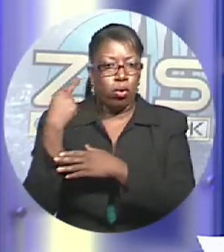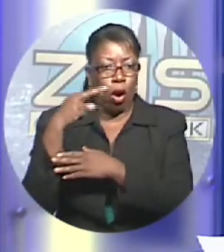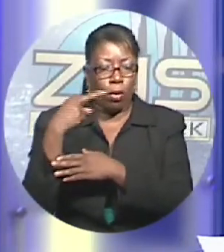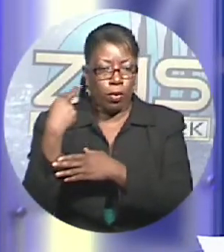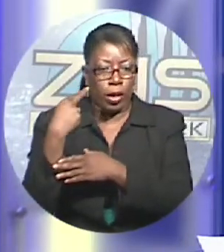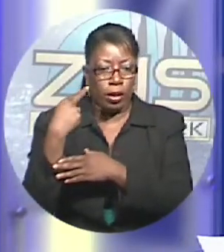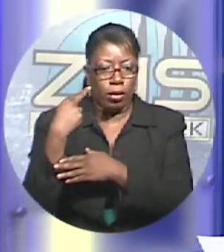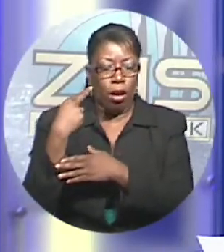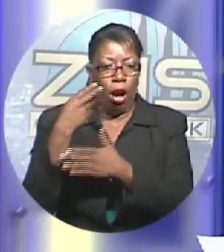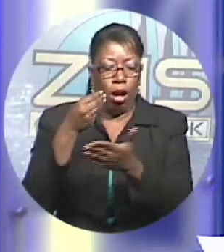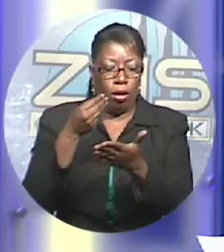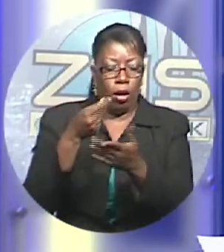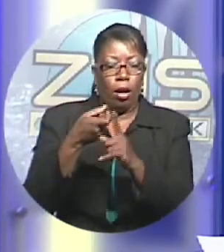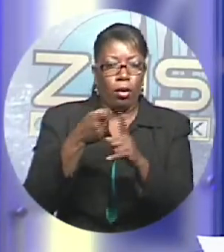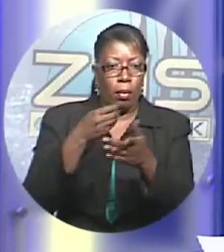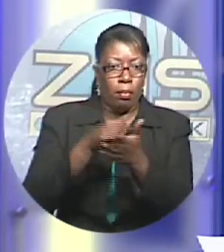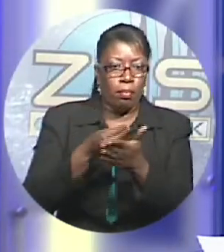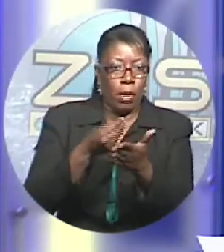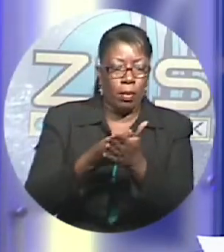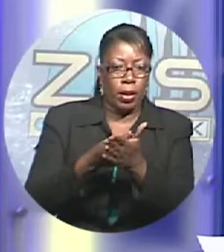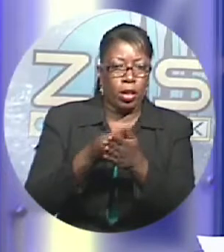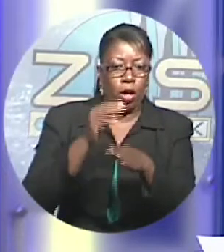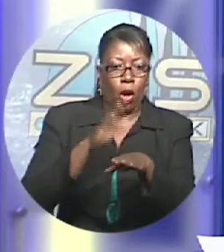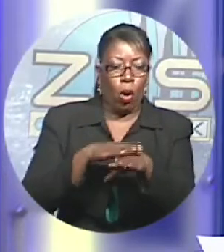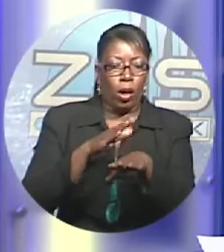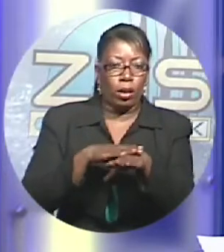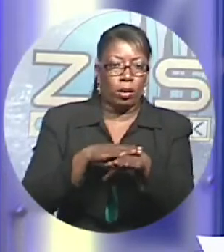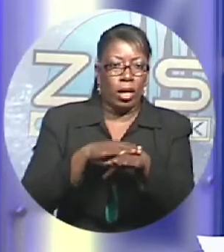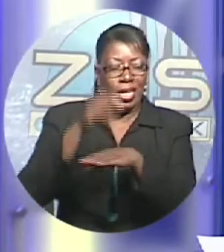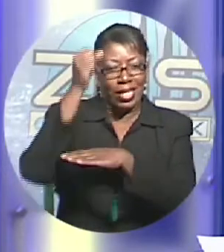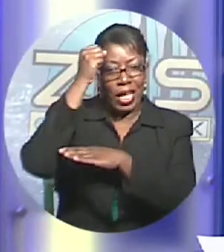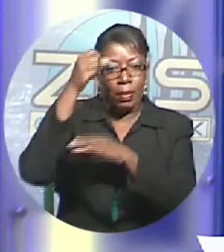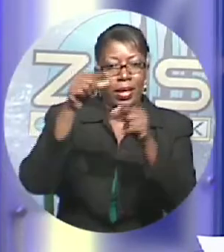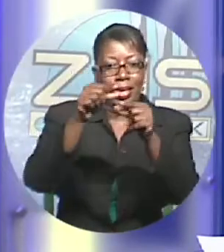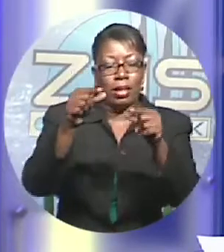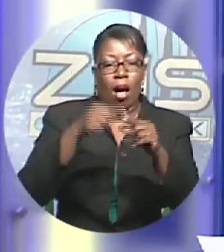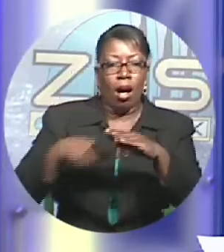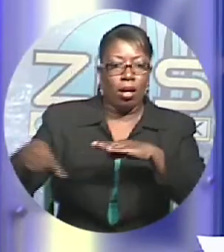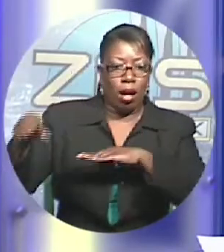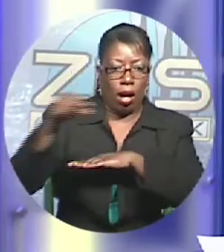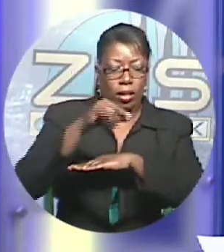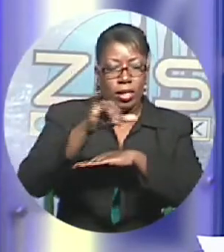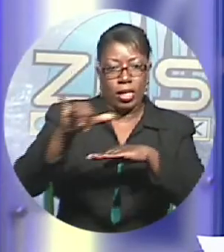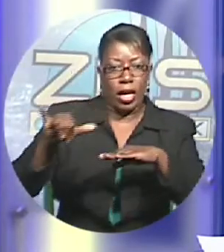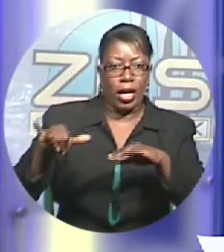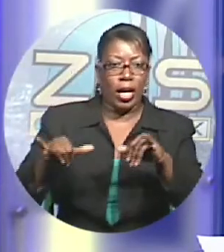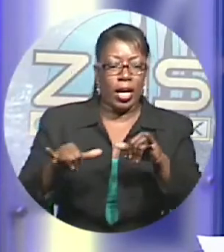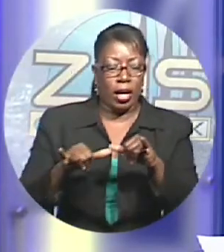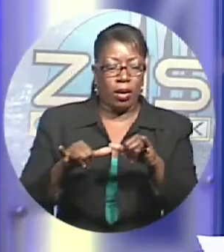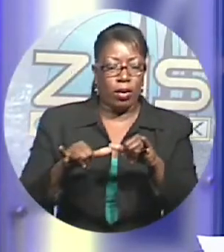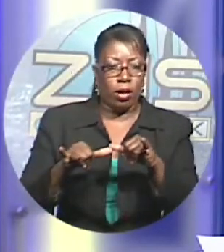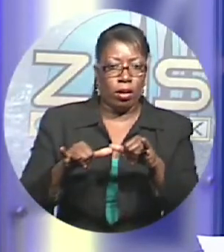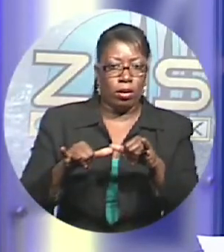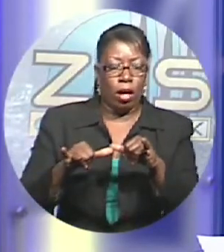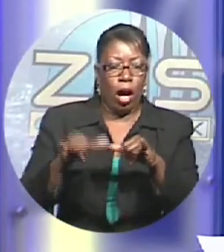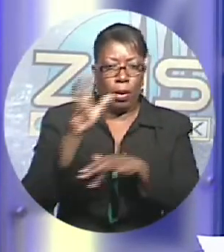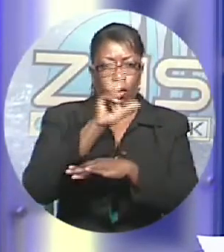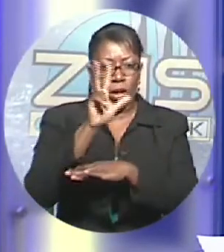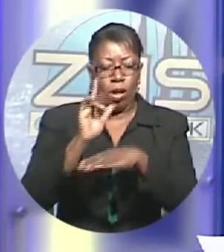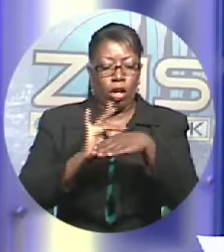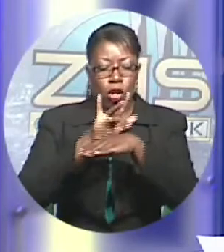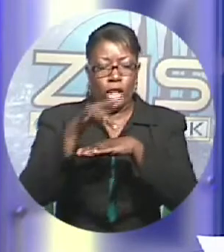of a residence on Johnston Avenue, Stapleton Gardens, around 3 o'clock this morning. Now, police say the culprits there got away